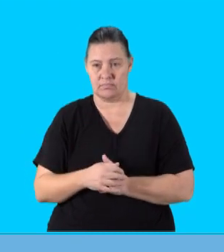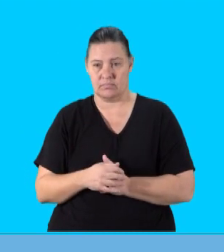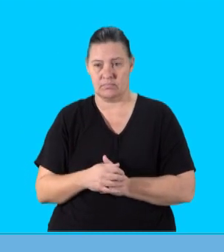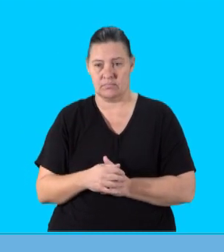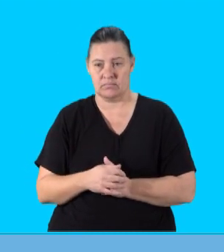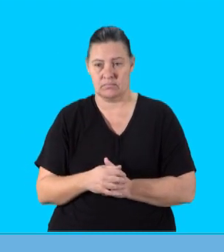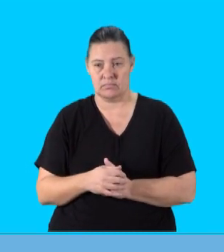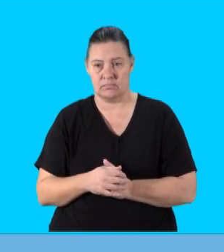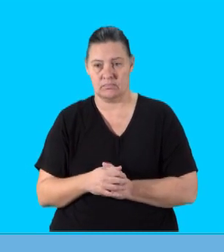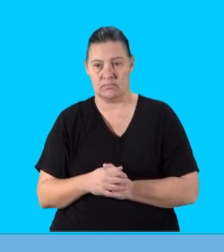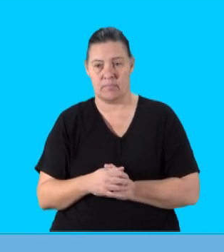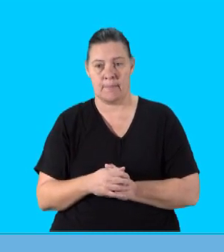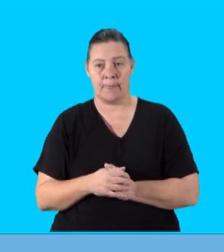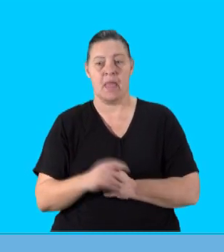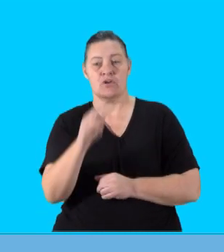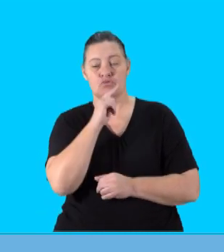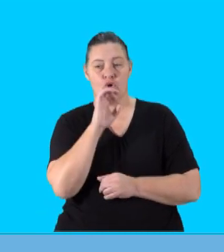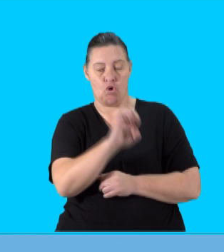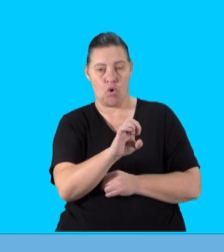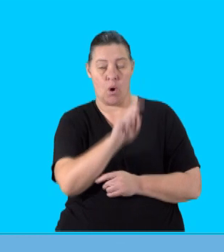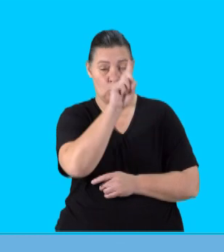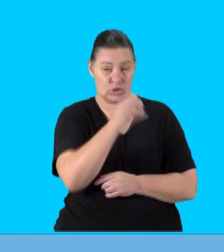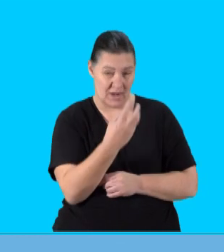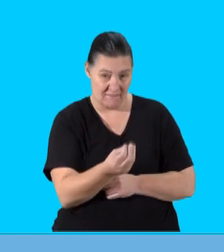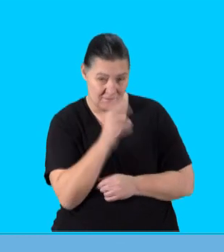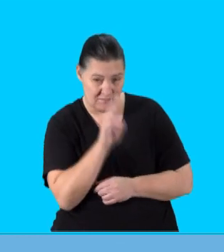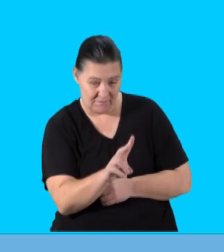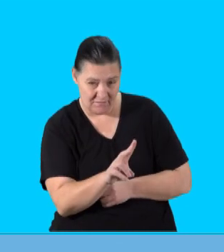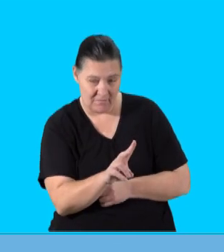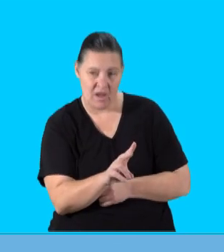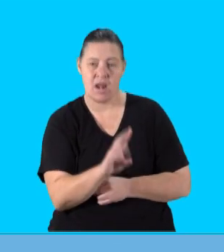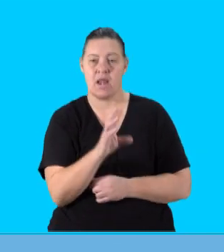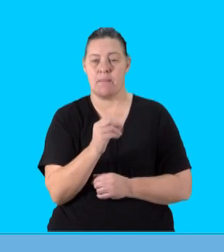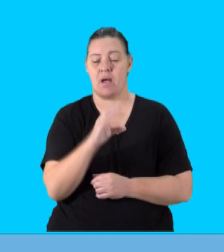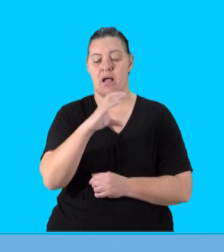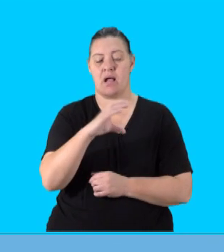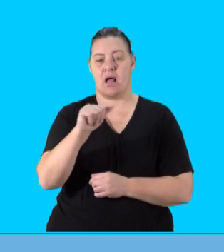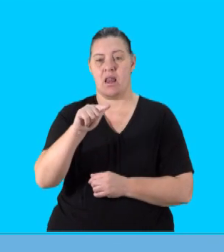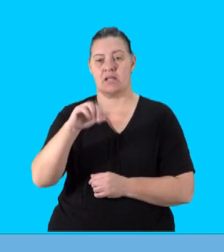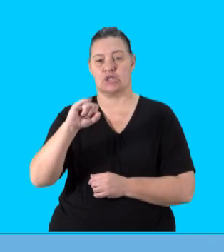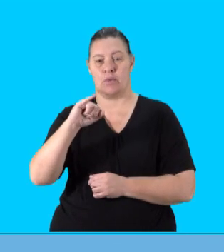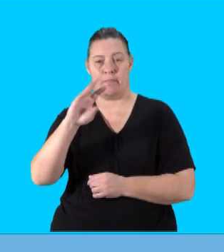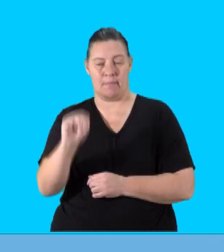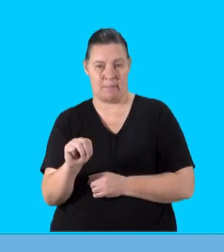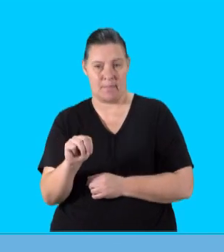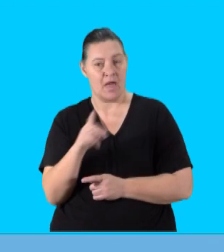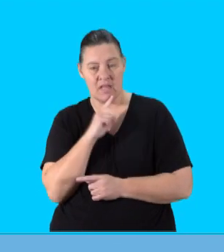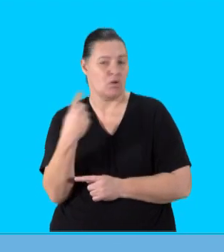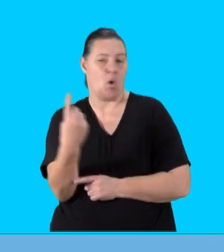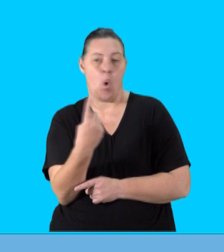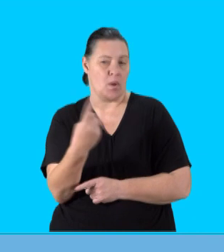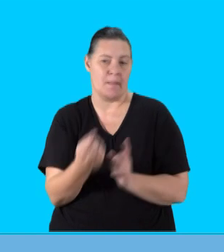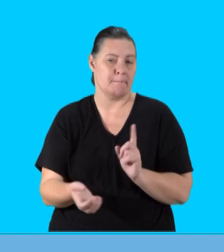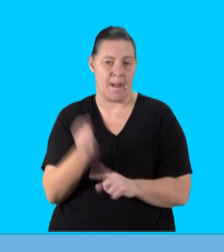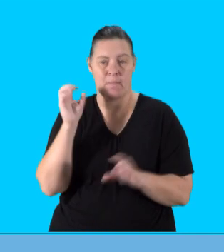2, 3, 4. So the element in question that they're looking for is going to be calcium, because that's the only